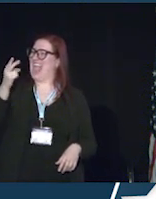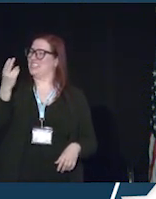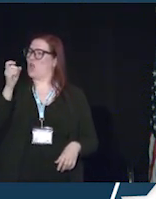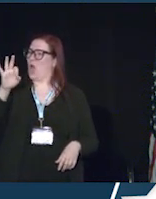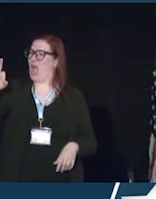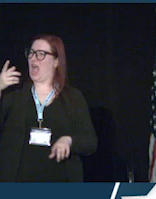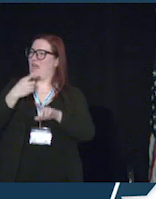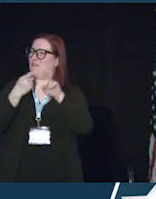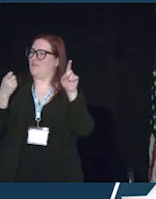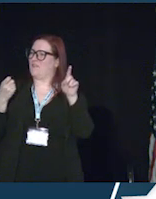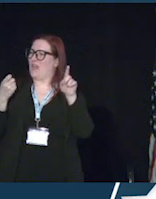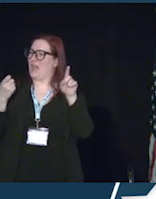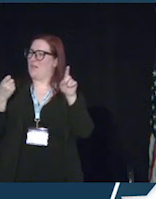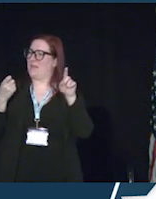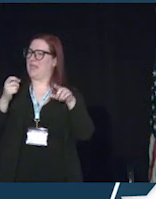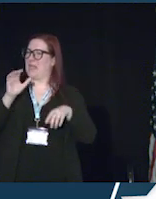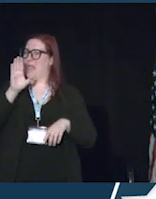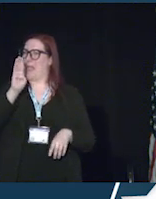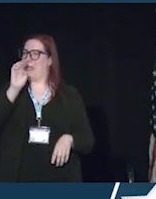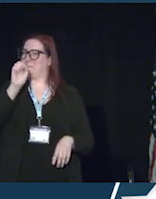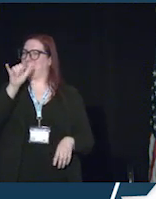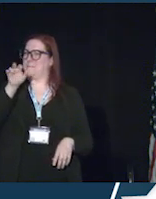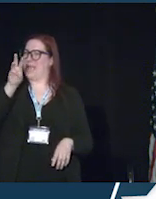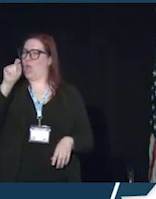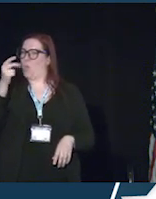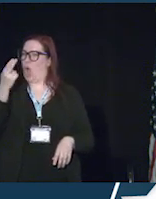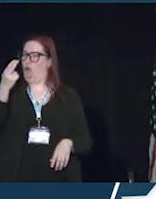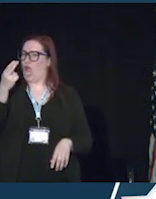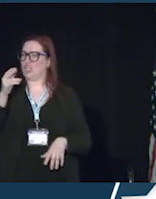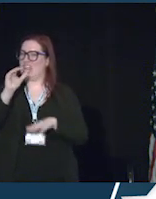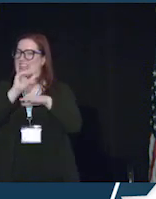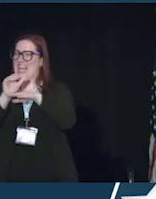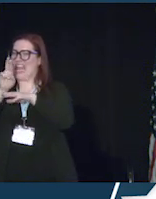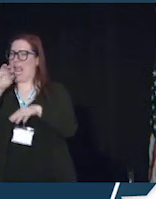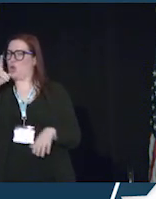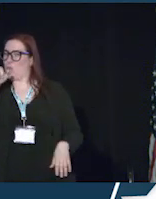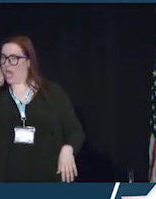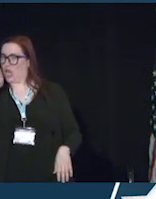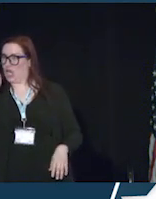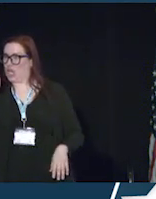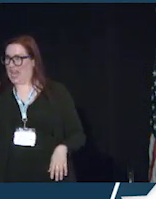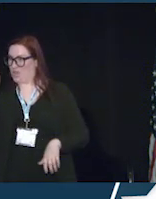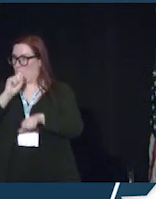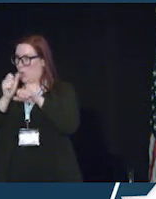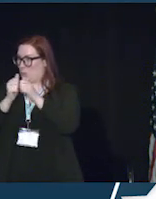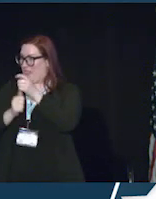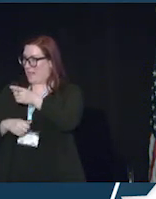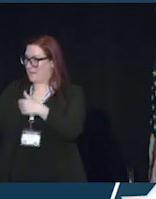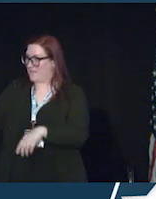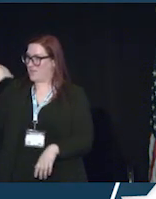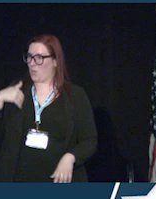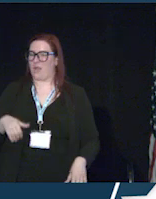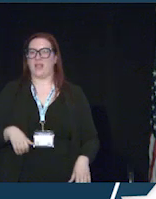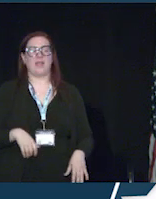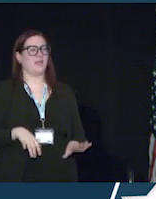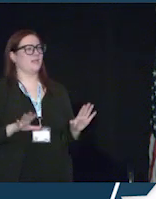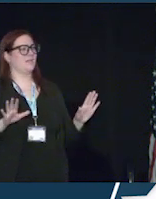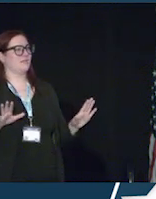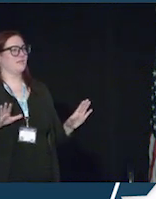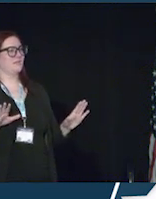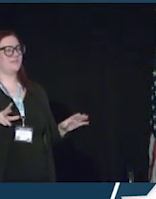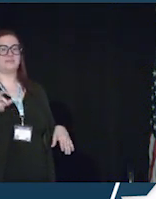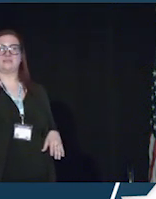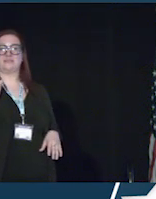from Knight Rider? Oh, and the beach thing. Actually, I